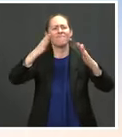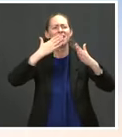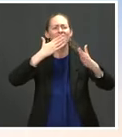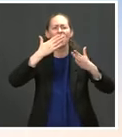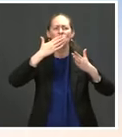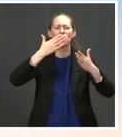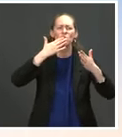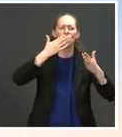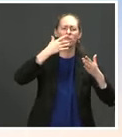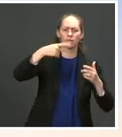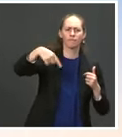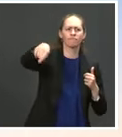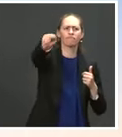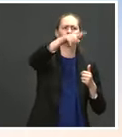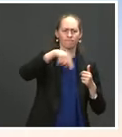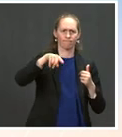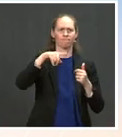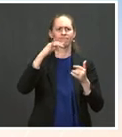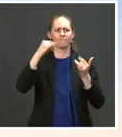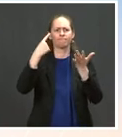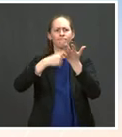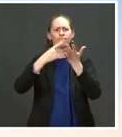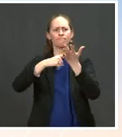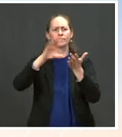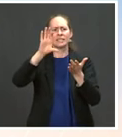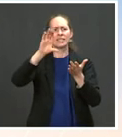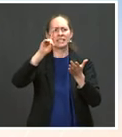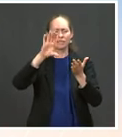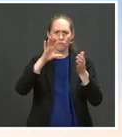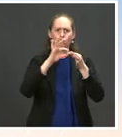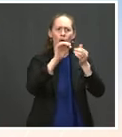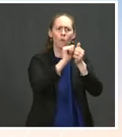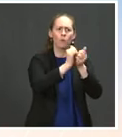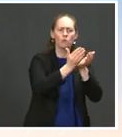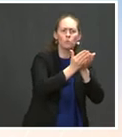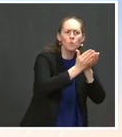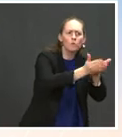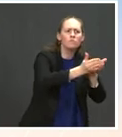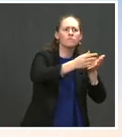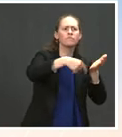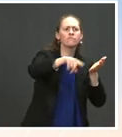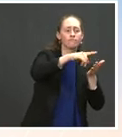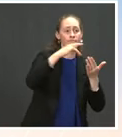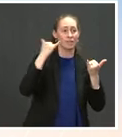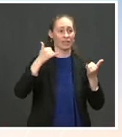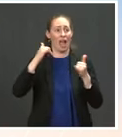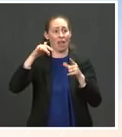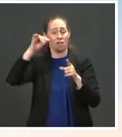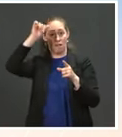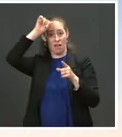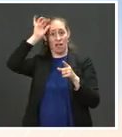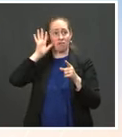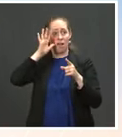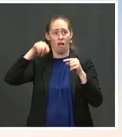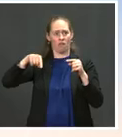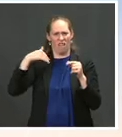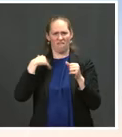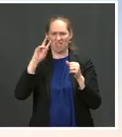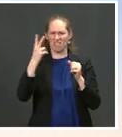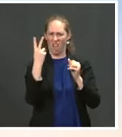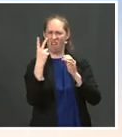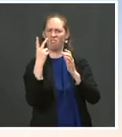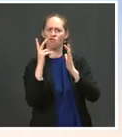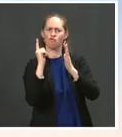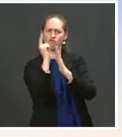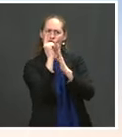the CDC limits on cruise ships, but here in Alaska, there's a second block that applies because ships must stop in